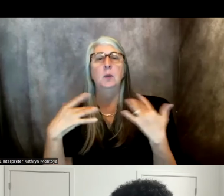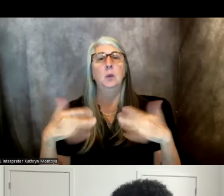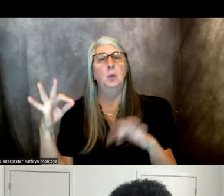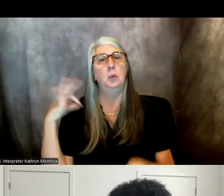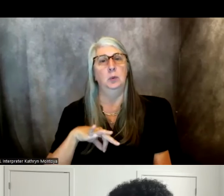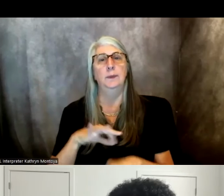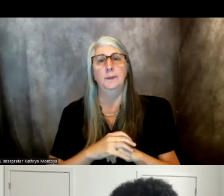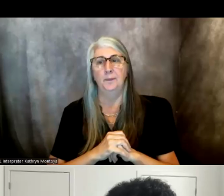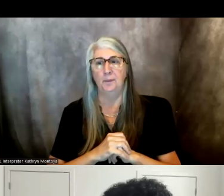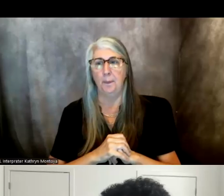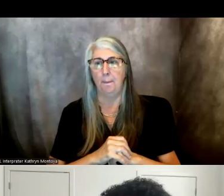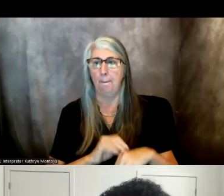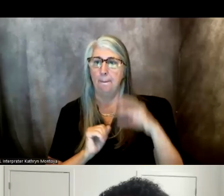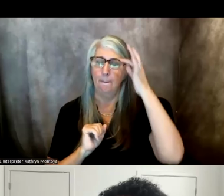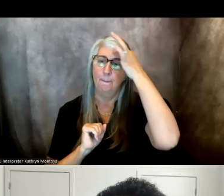slide.